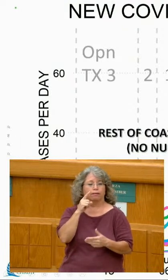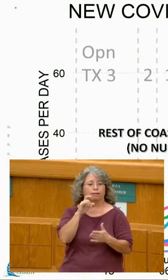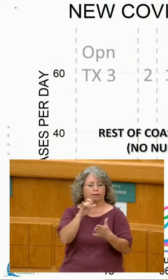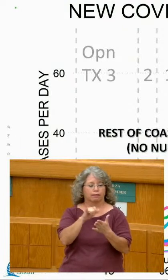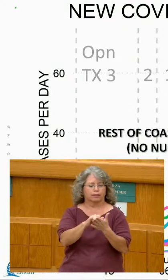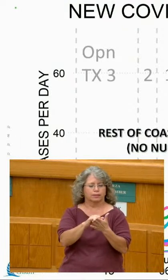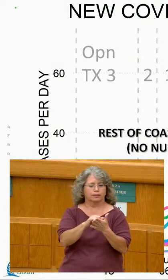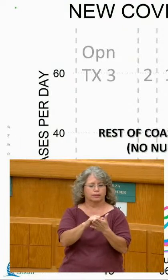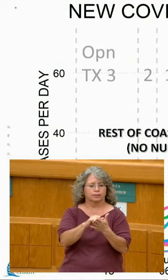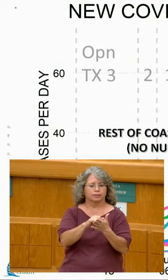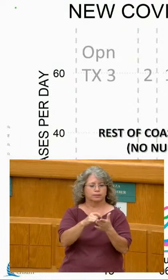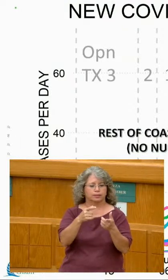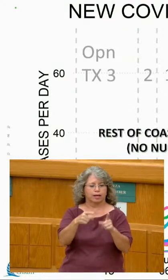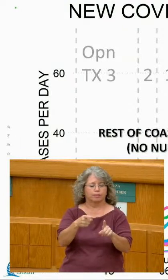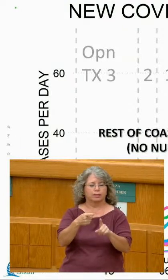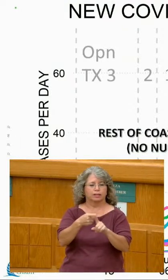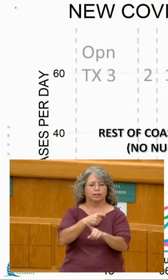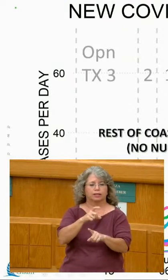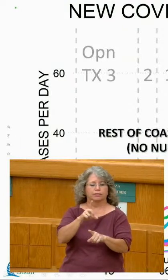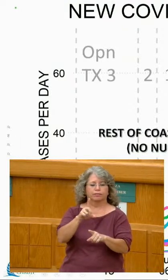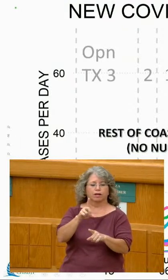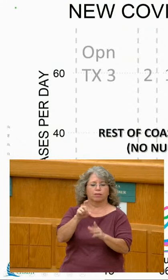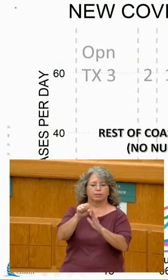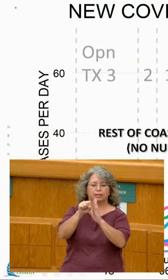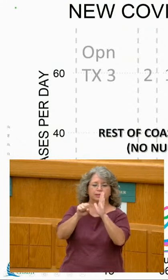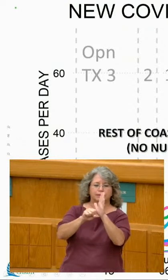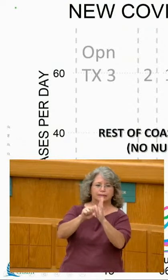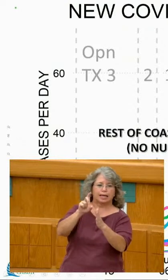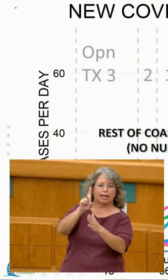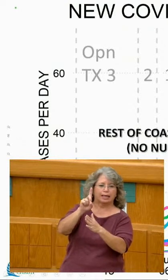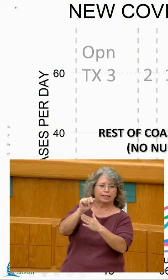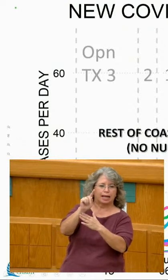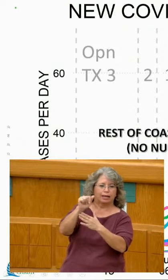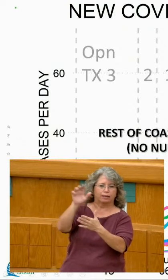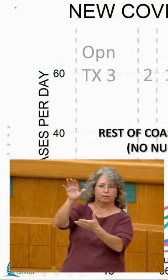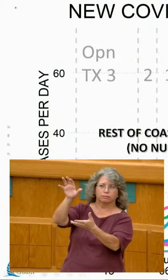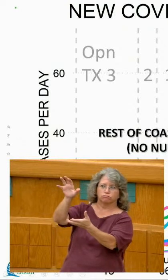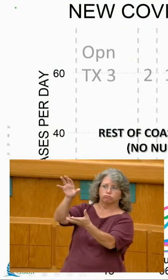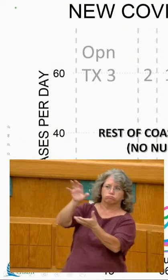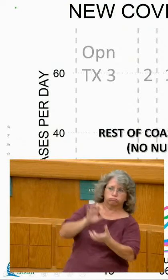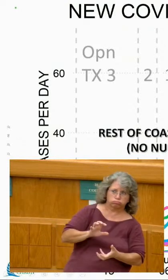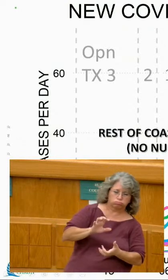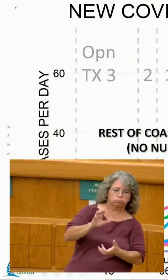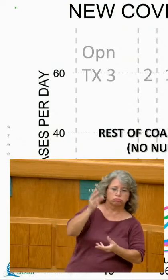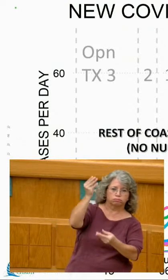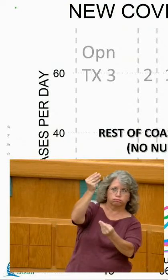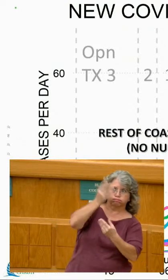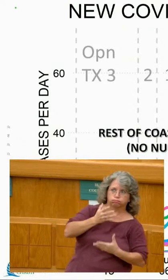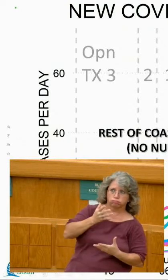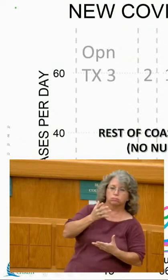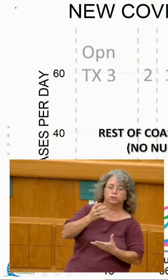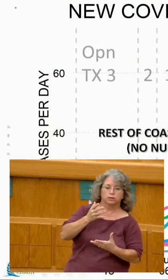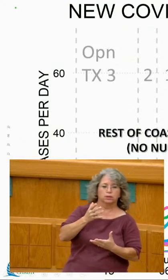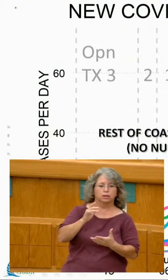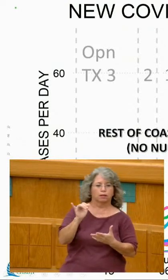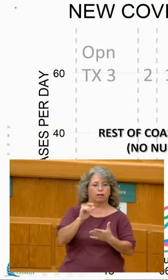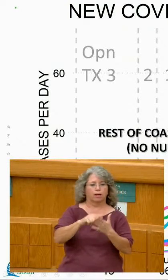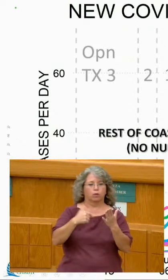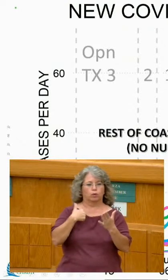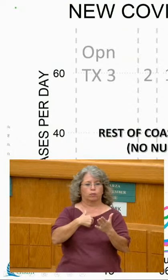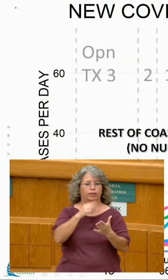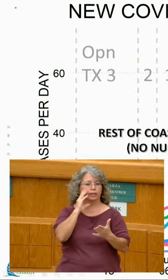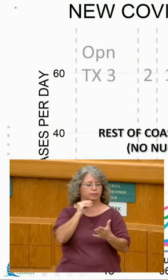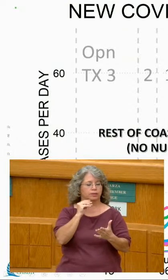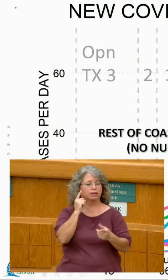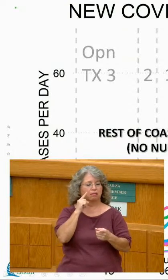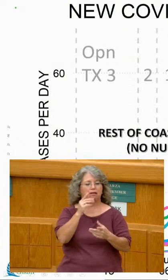of data drops that have come from the state, not unlike the ones that we've experienced in Nueces. I think that some other